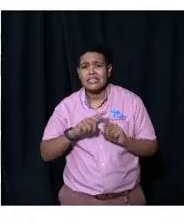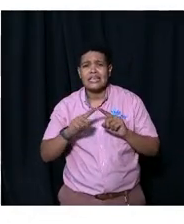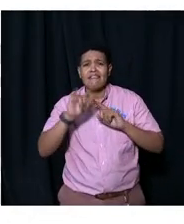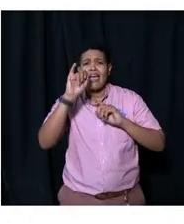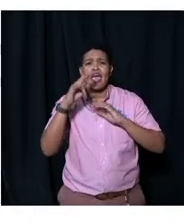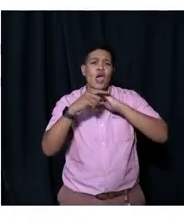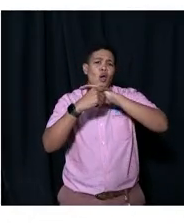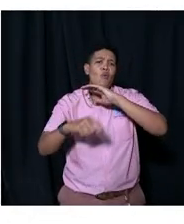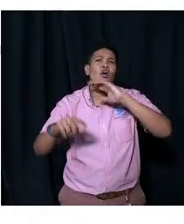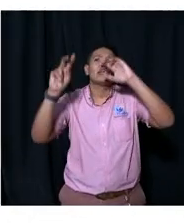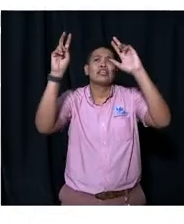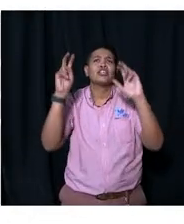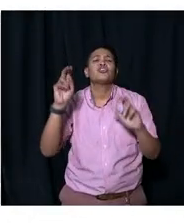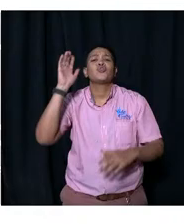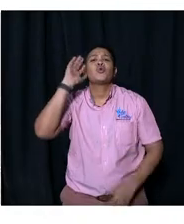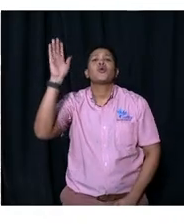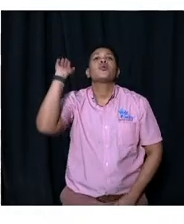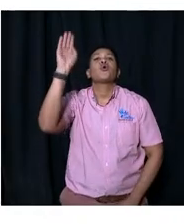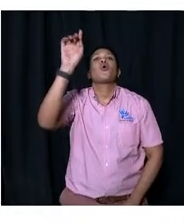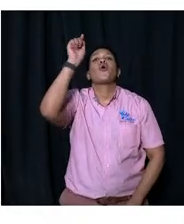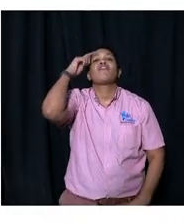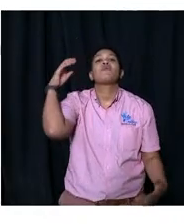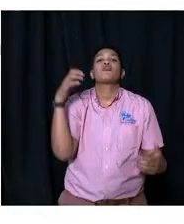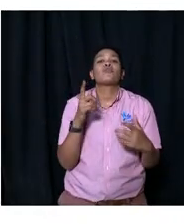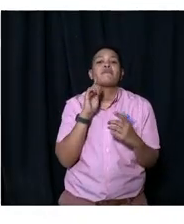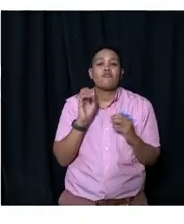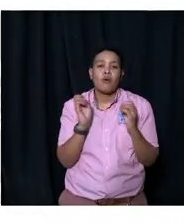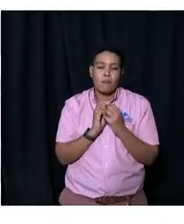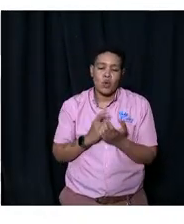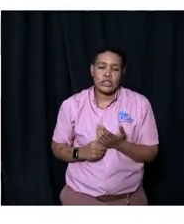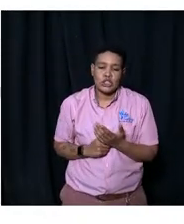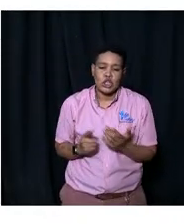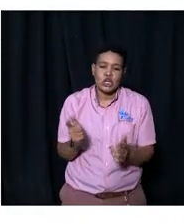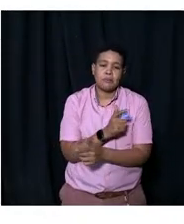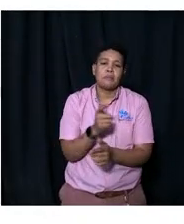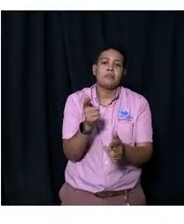quality issues, will go to Cabinet for a decision.